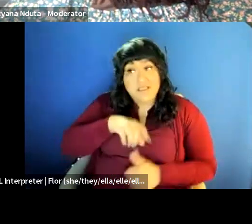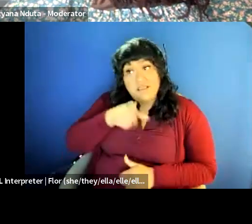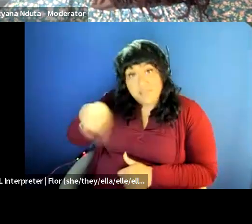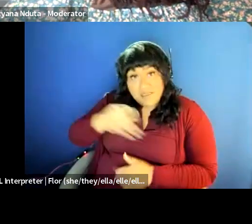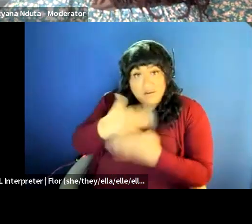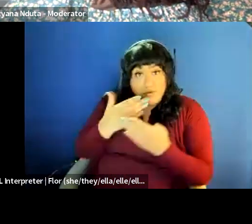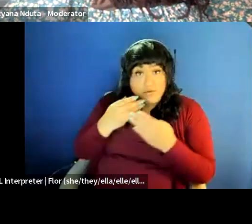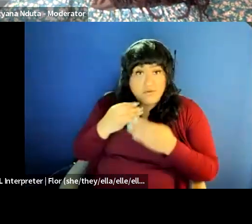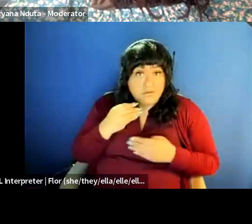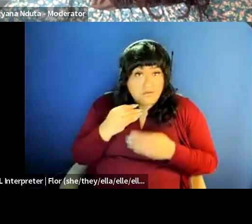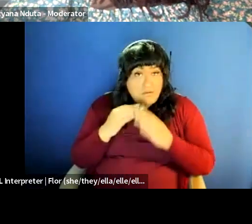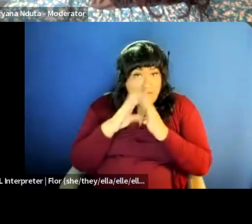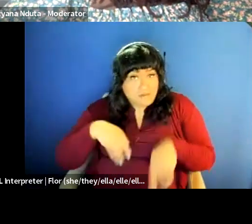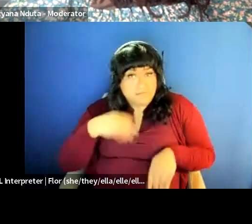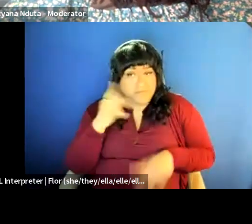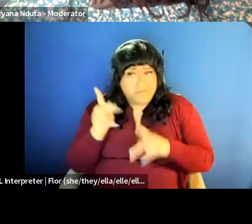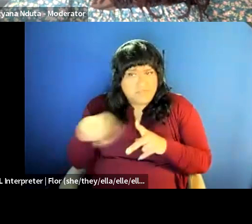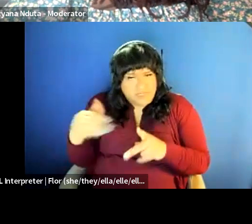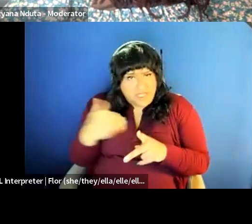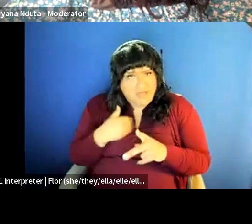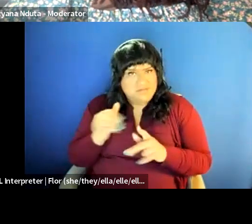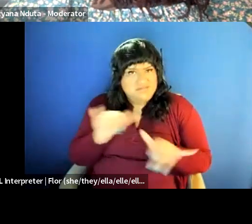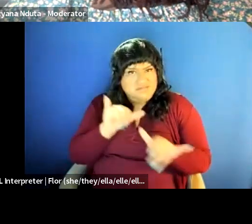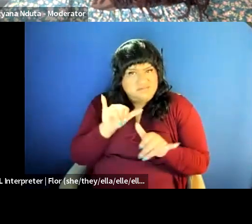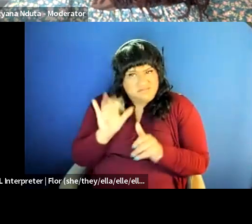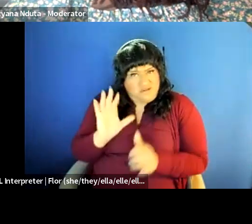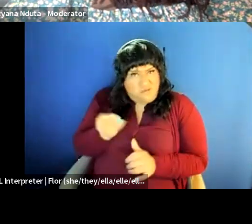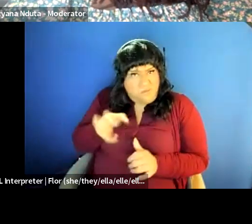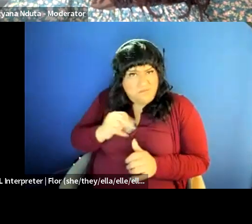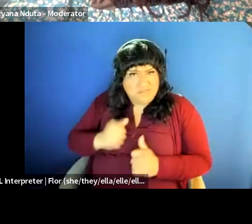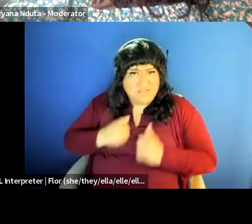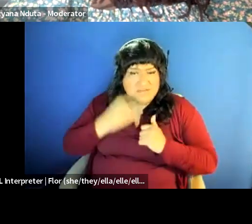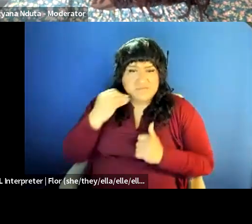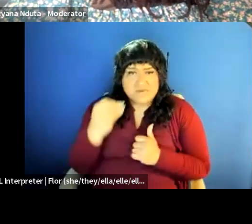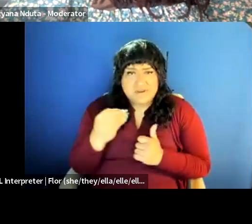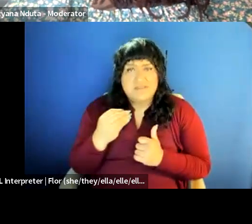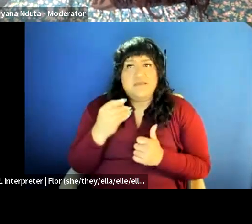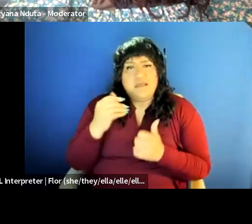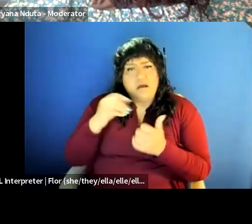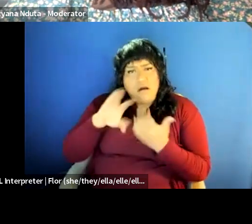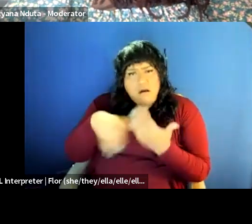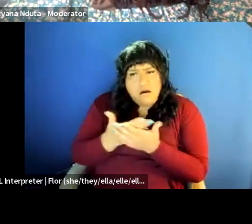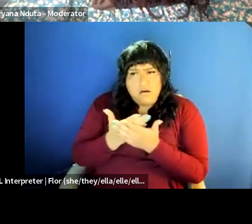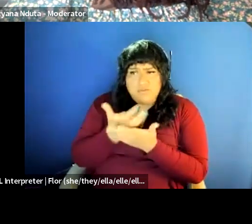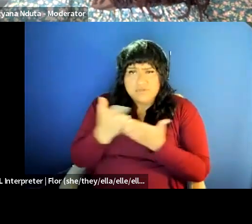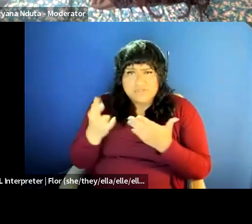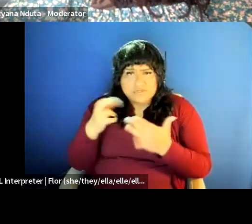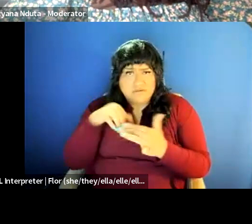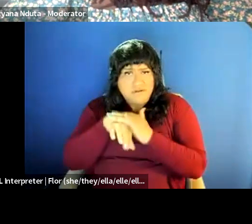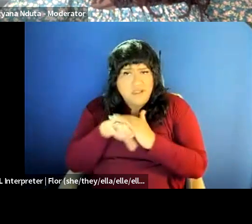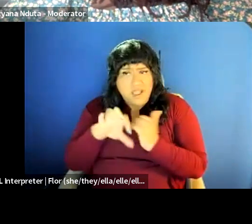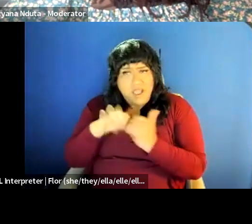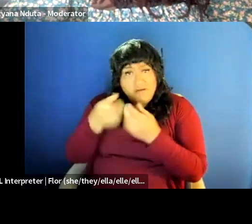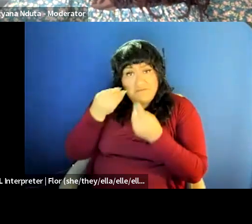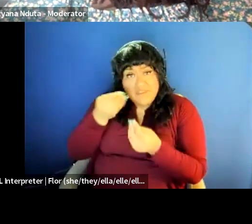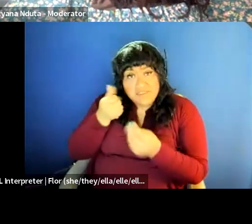when they've become unhoused the first night. The second thing is, how would they for access the resources there to feed themselves,